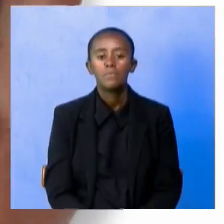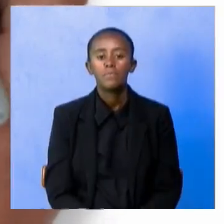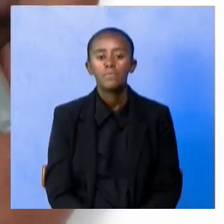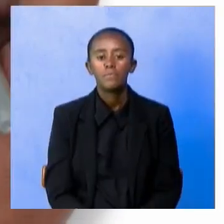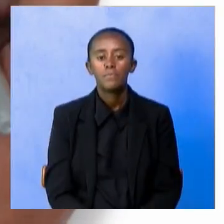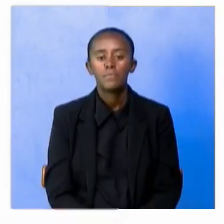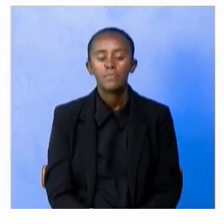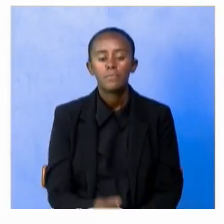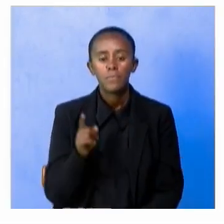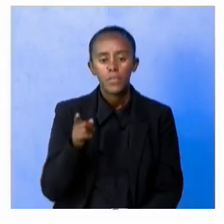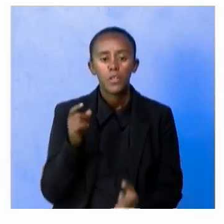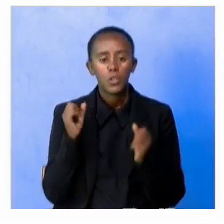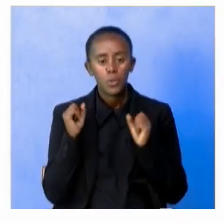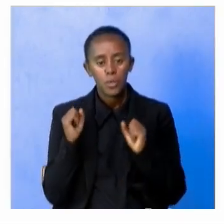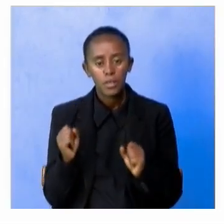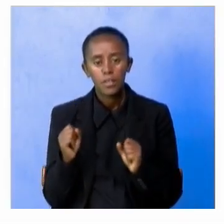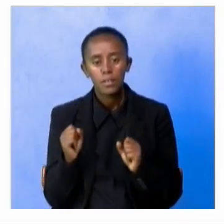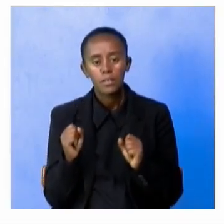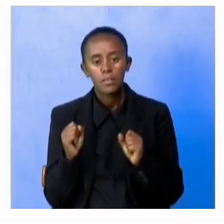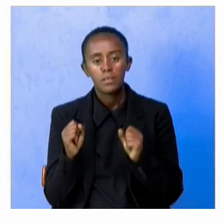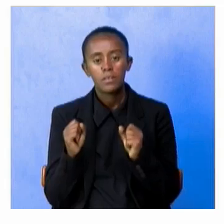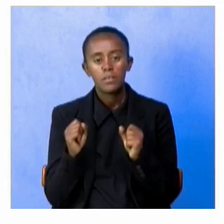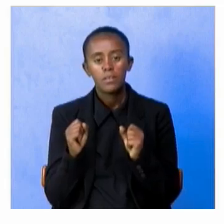you can